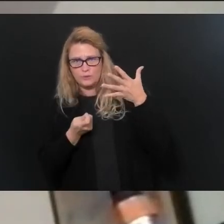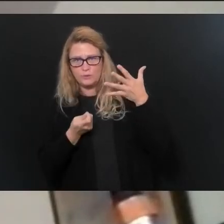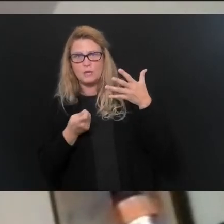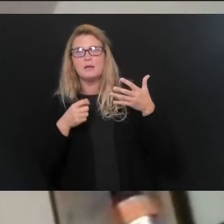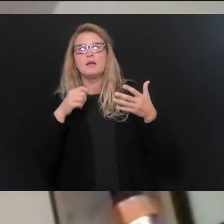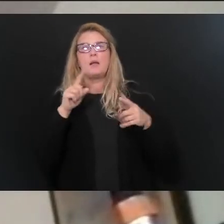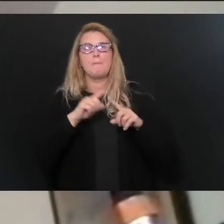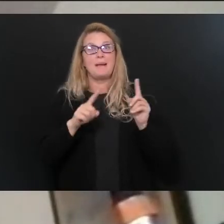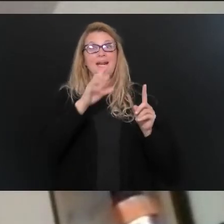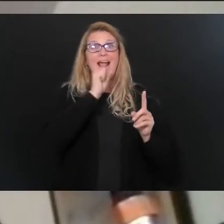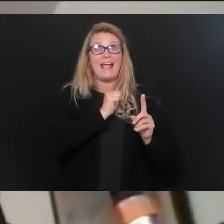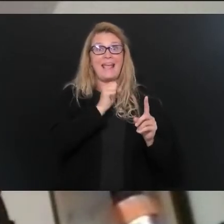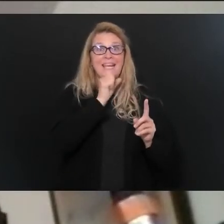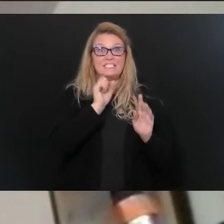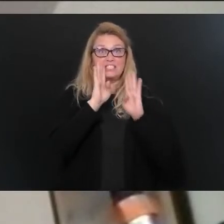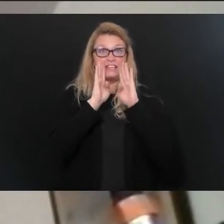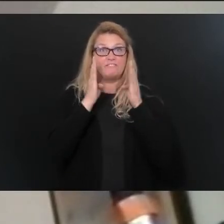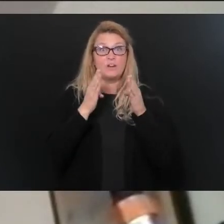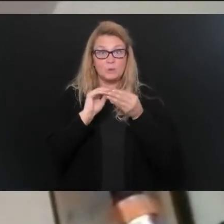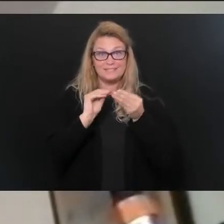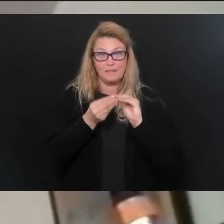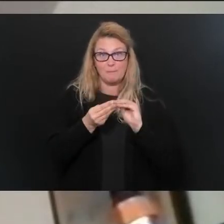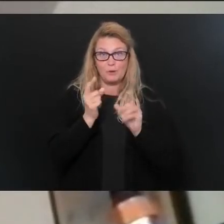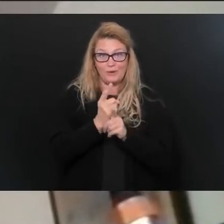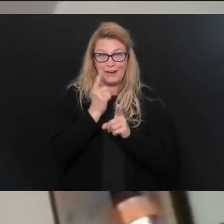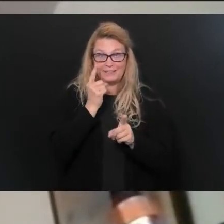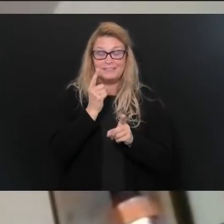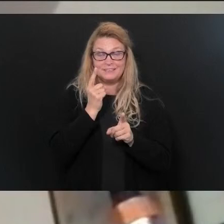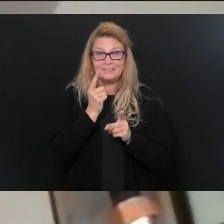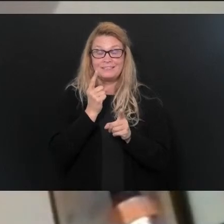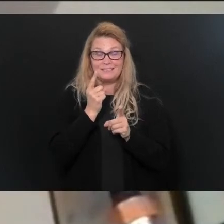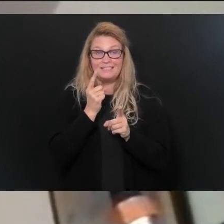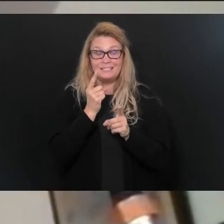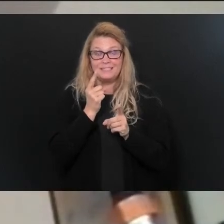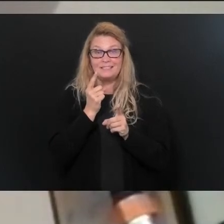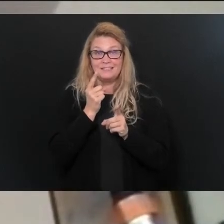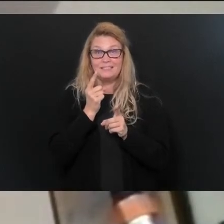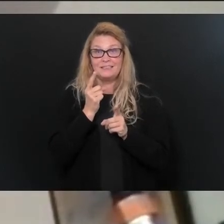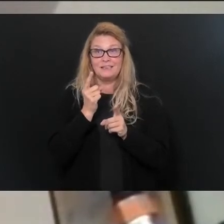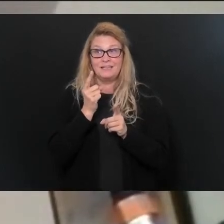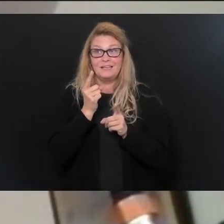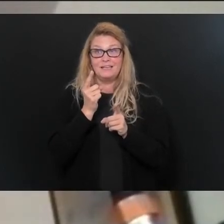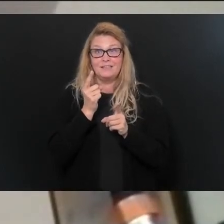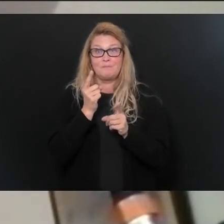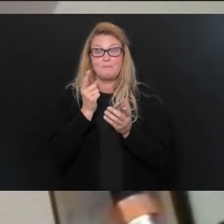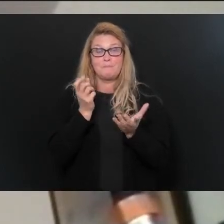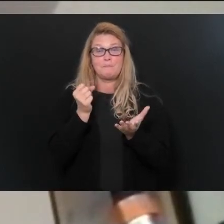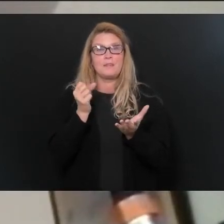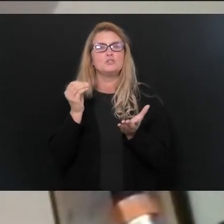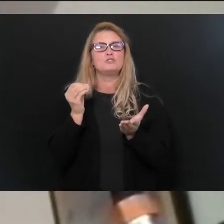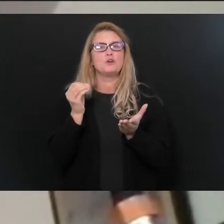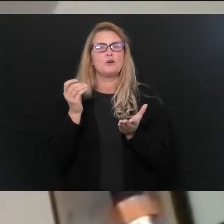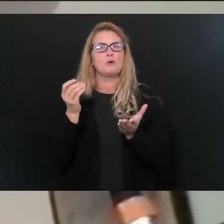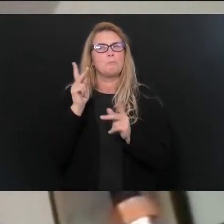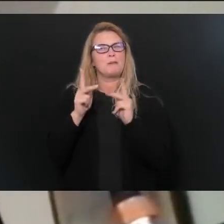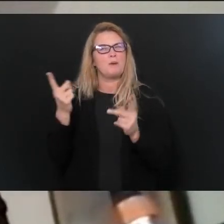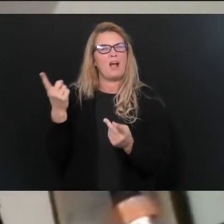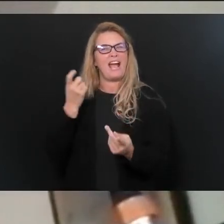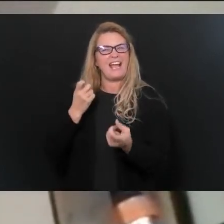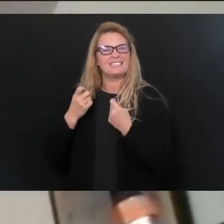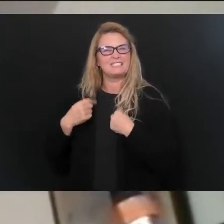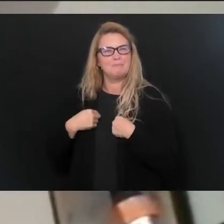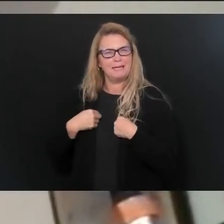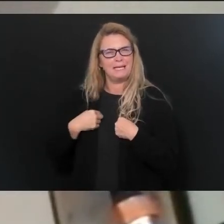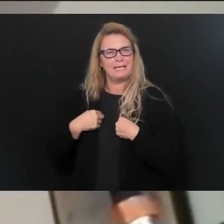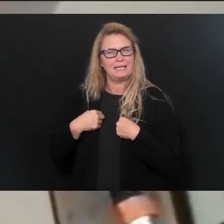obviously age has been the focus, particularly in these briefings as of late. And so the thing I'm getting asked is particularly in